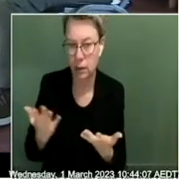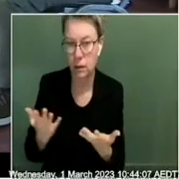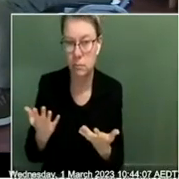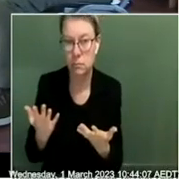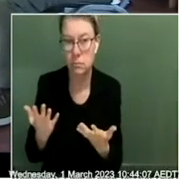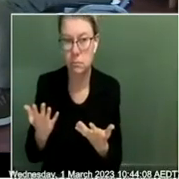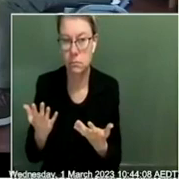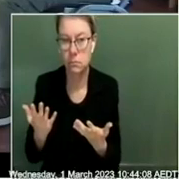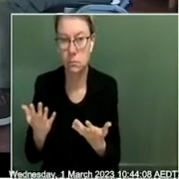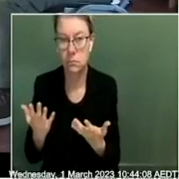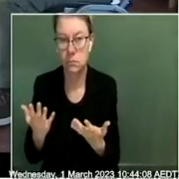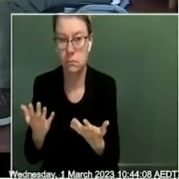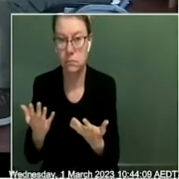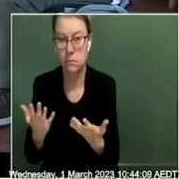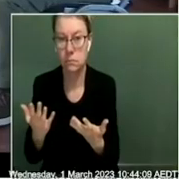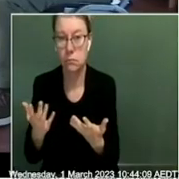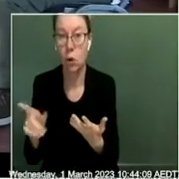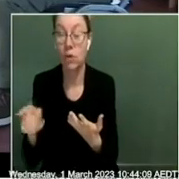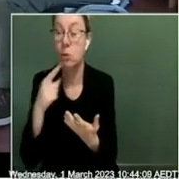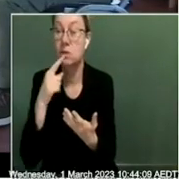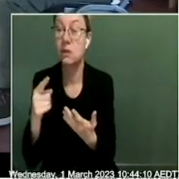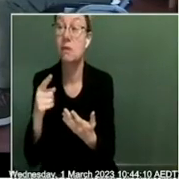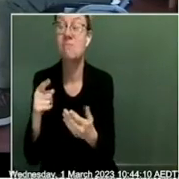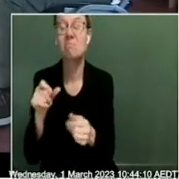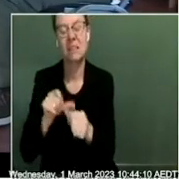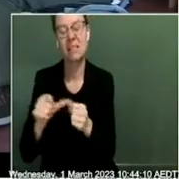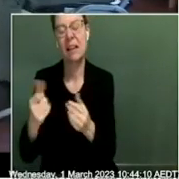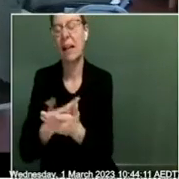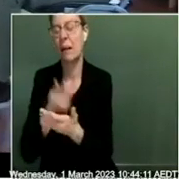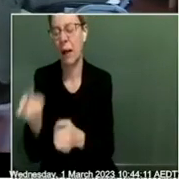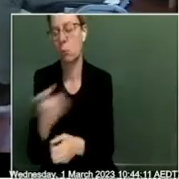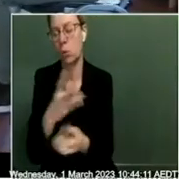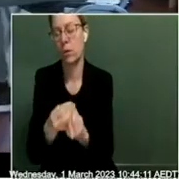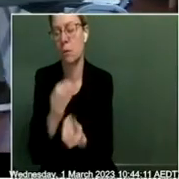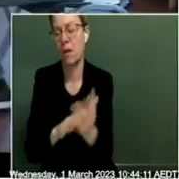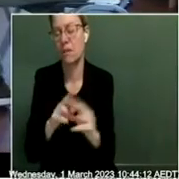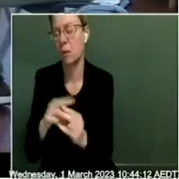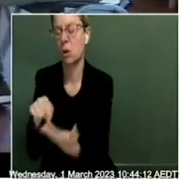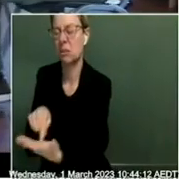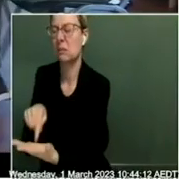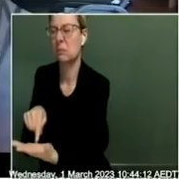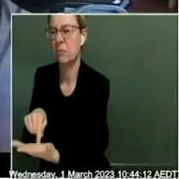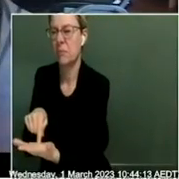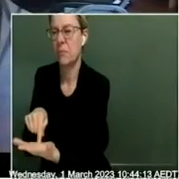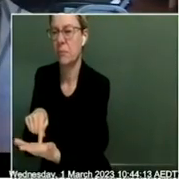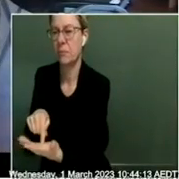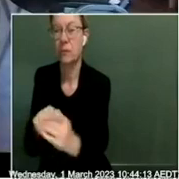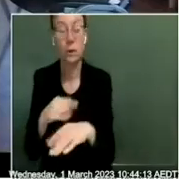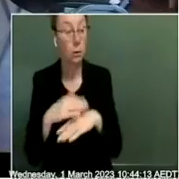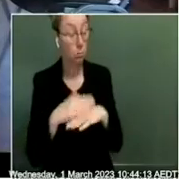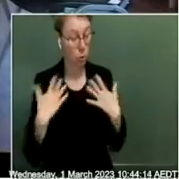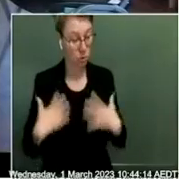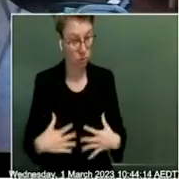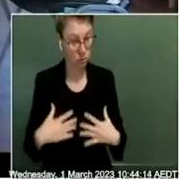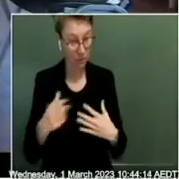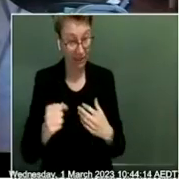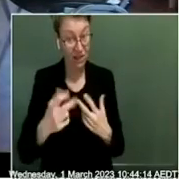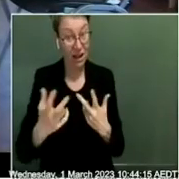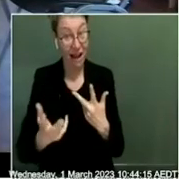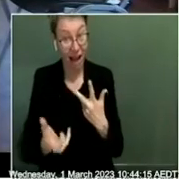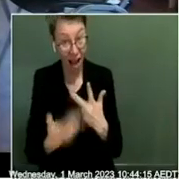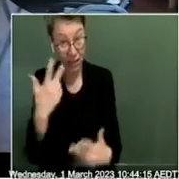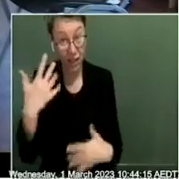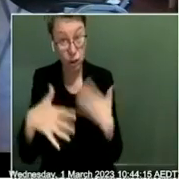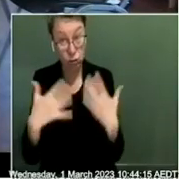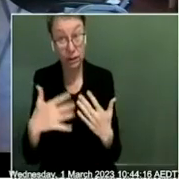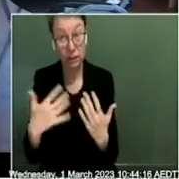keep them. Yeah, where I was just they wondering are. If there was other injuries that they'd sustained that were on the records. You know, are there is